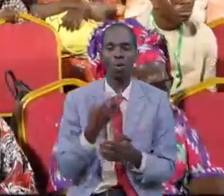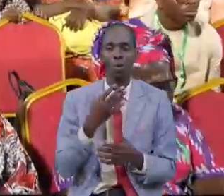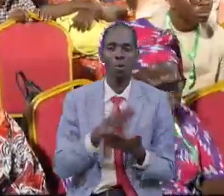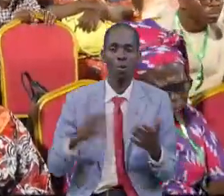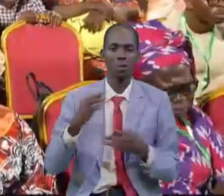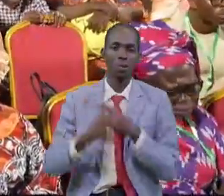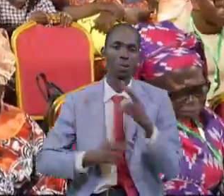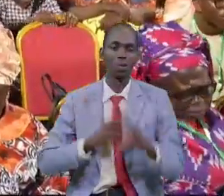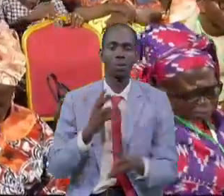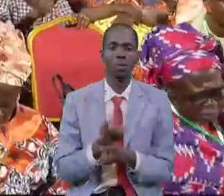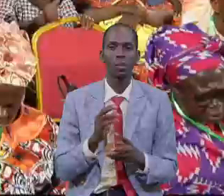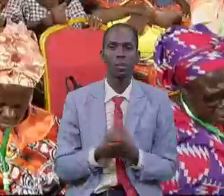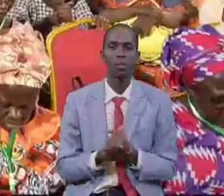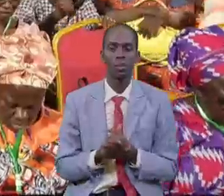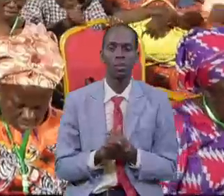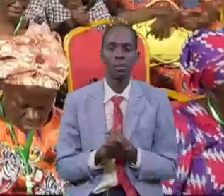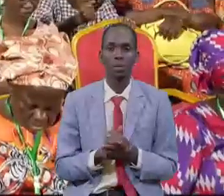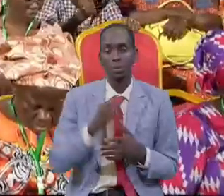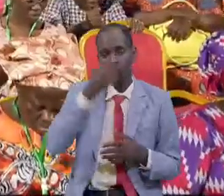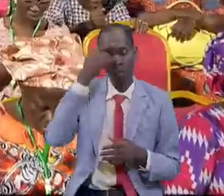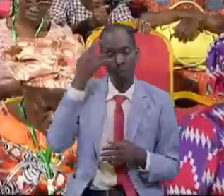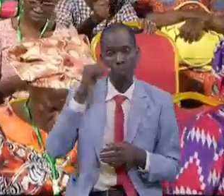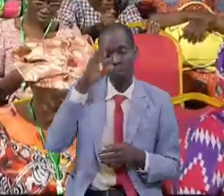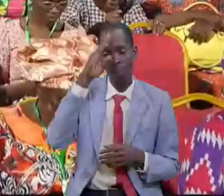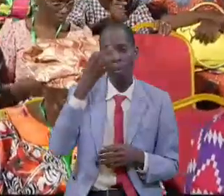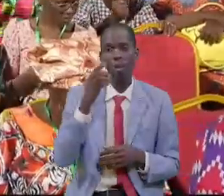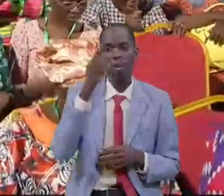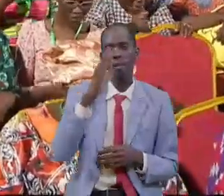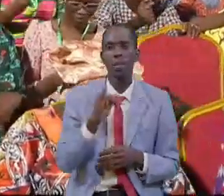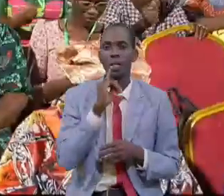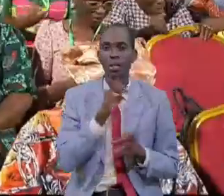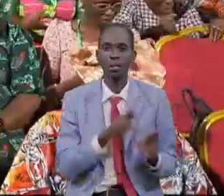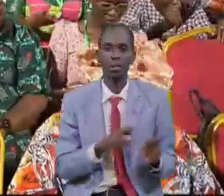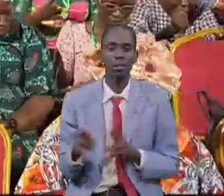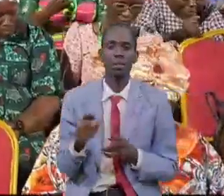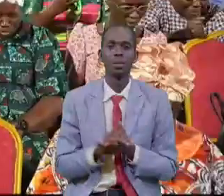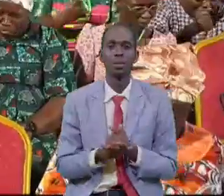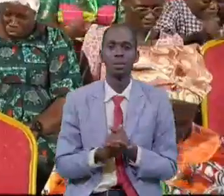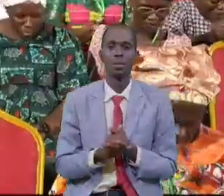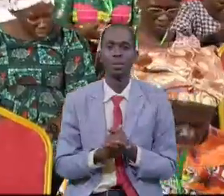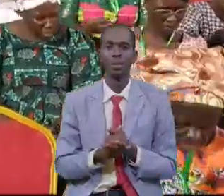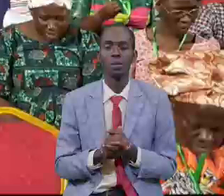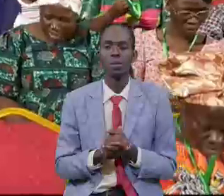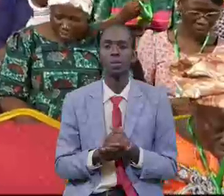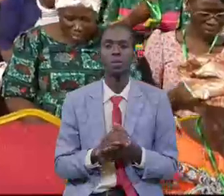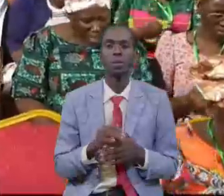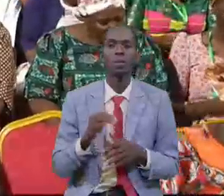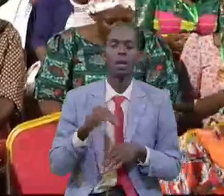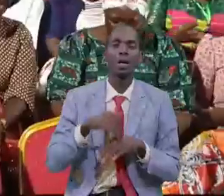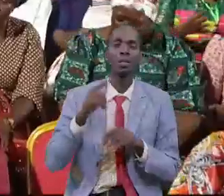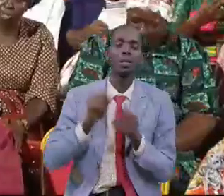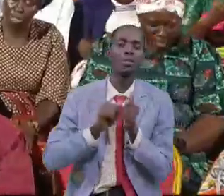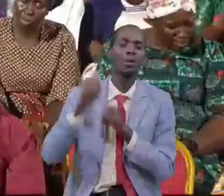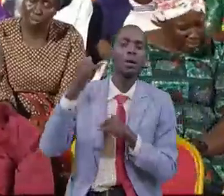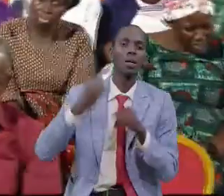because the man of God is ready. Yes, the standard, are we okay? Yes,